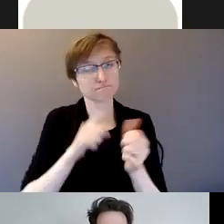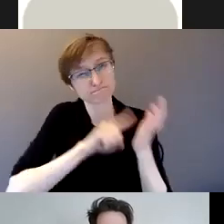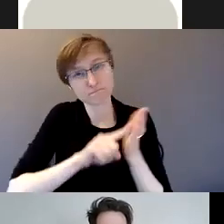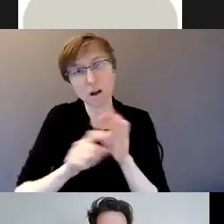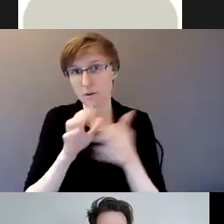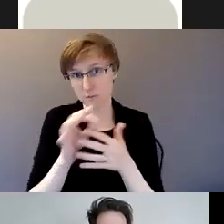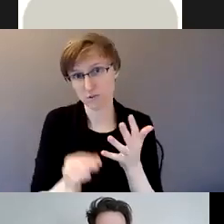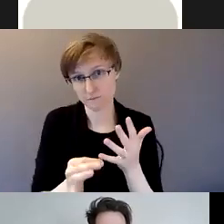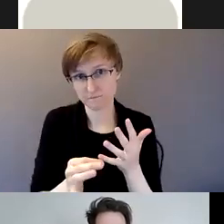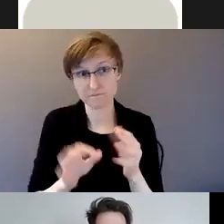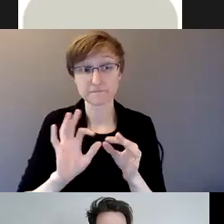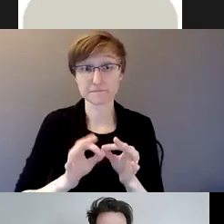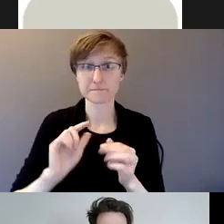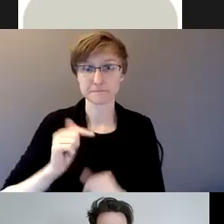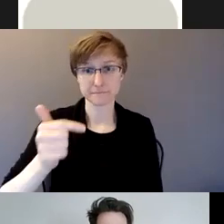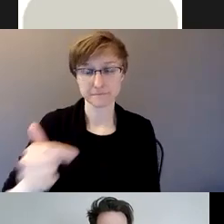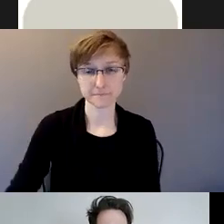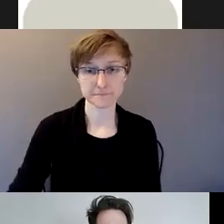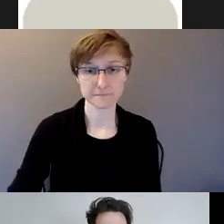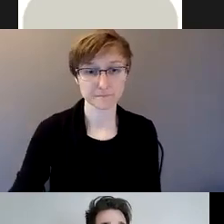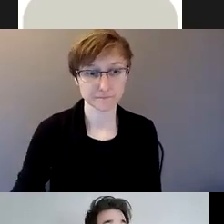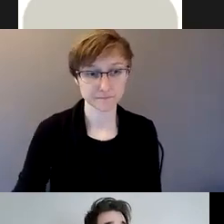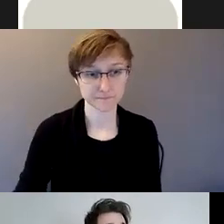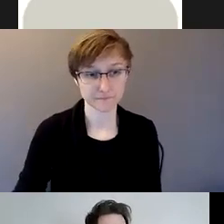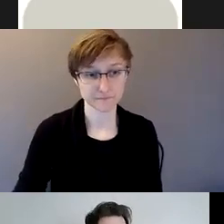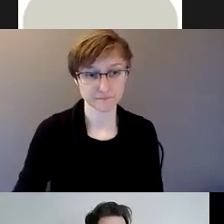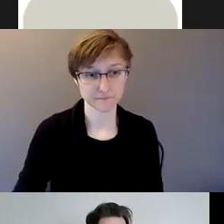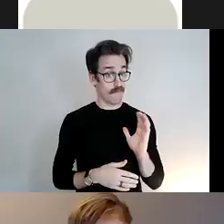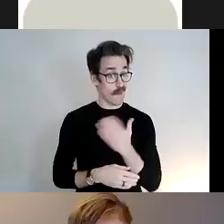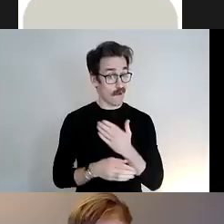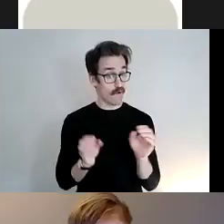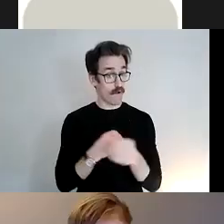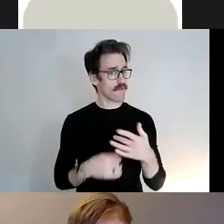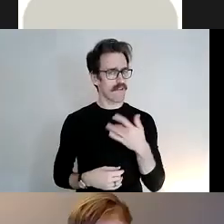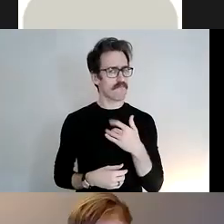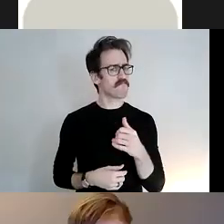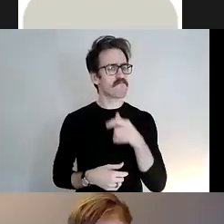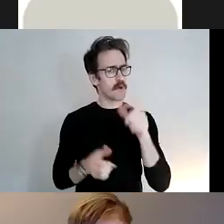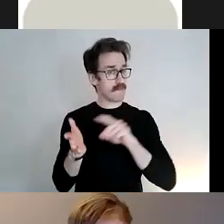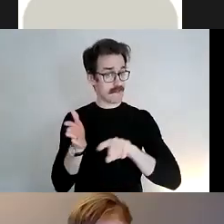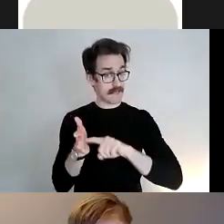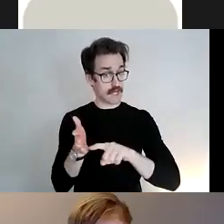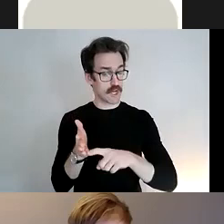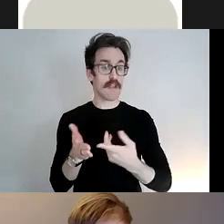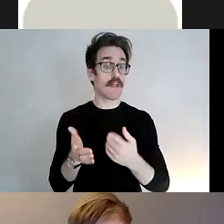And it also means that our office, if we don't feel an investigation is required at any point during the investigation, it may end.